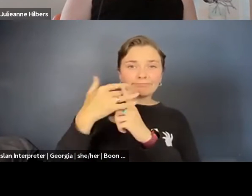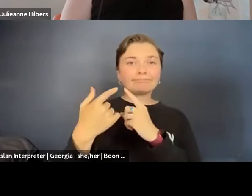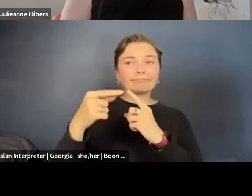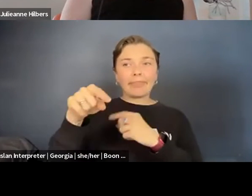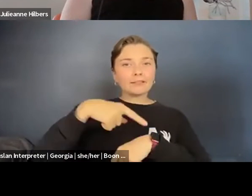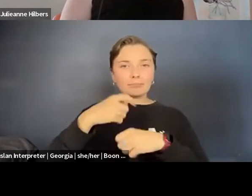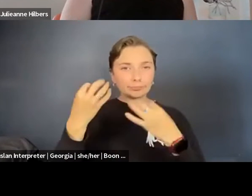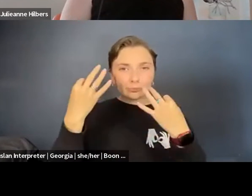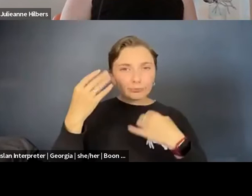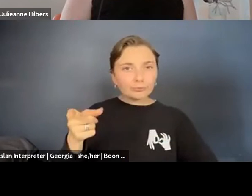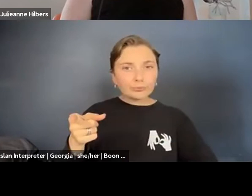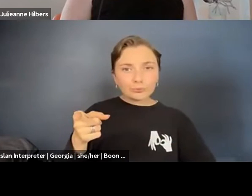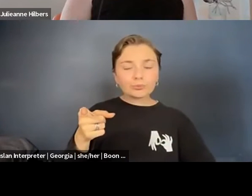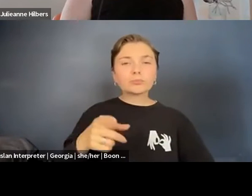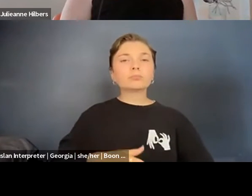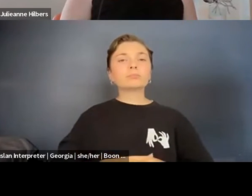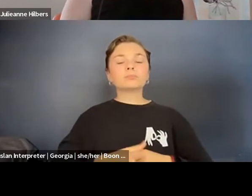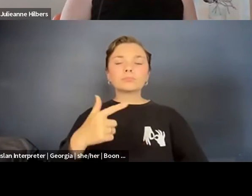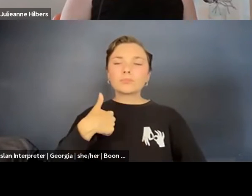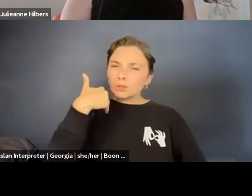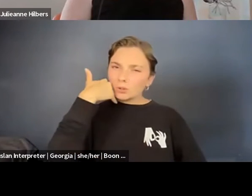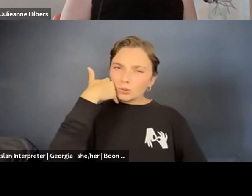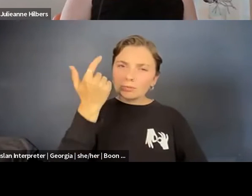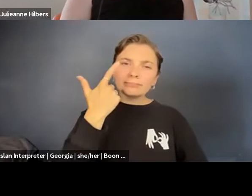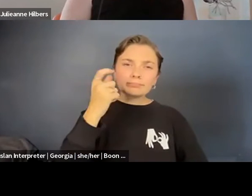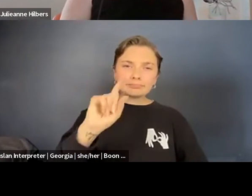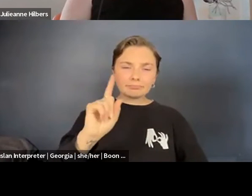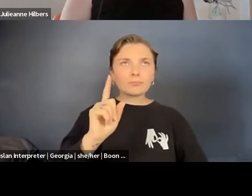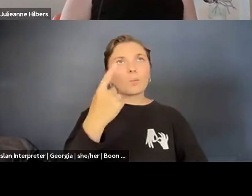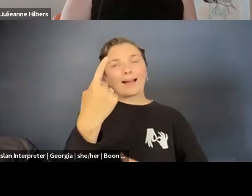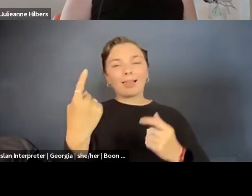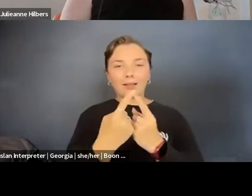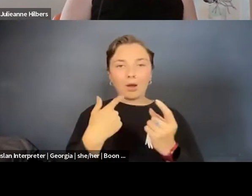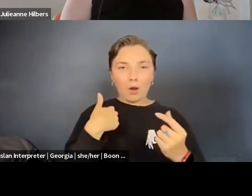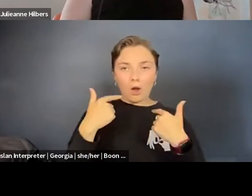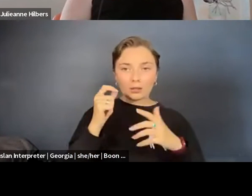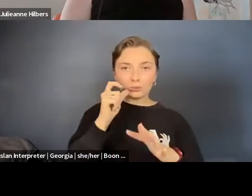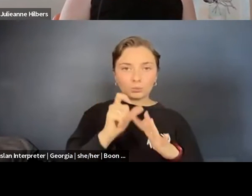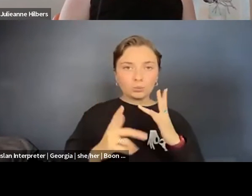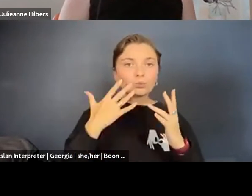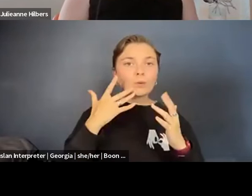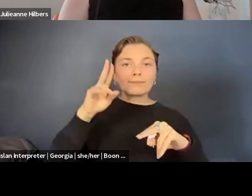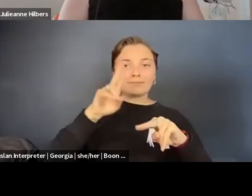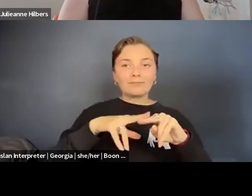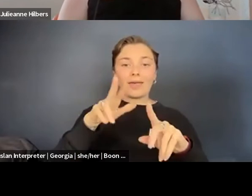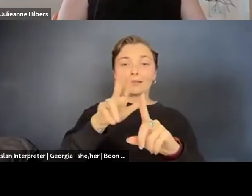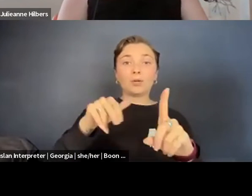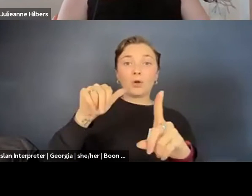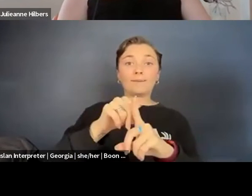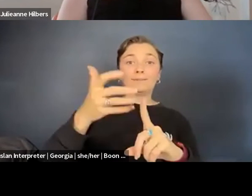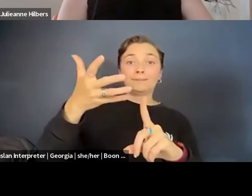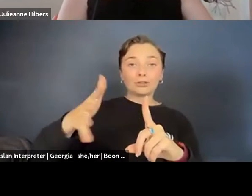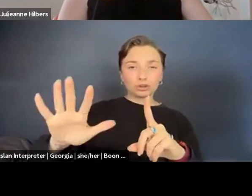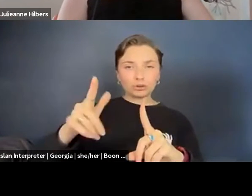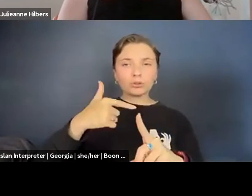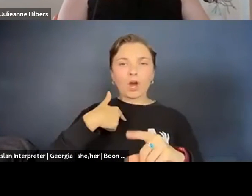time. I've always found it, one of the things I did when my father got the diagnosis, I sort